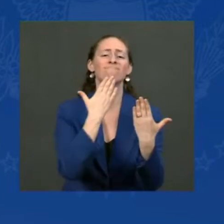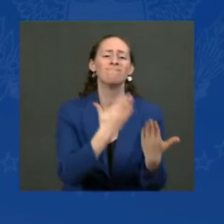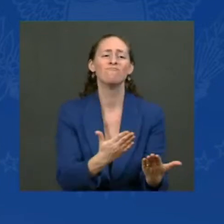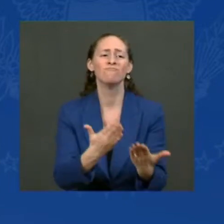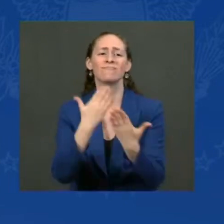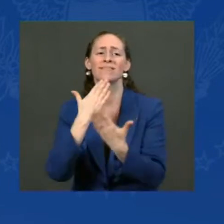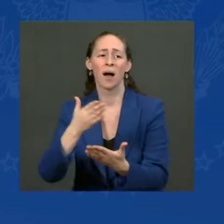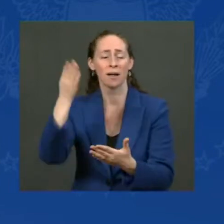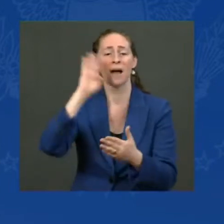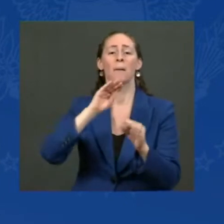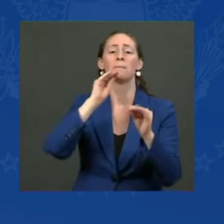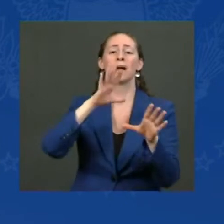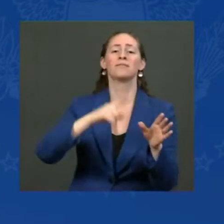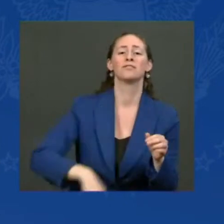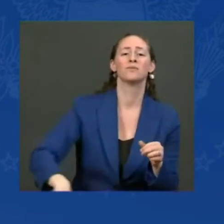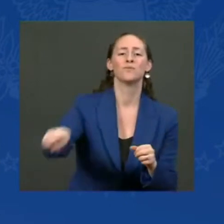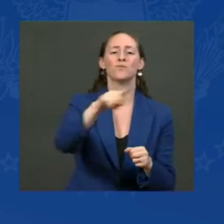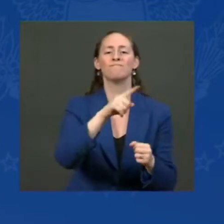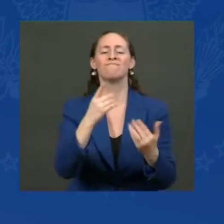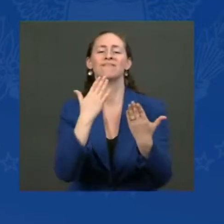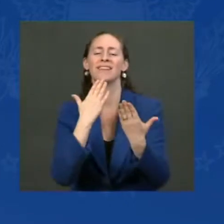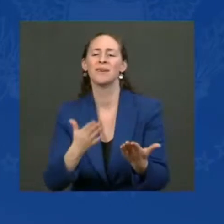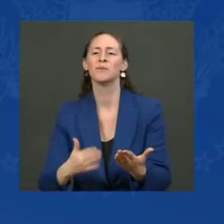bless you all.